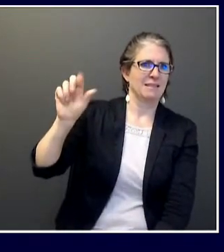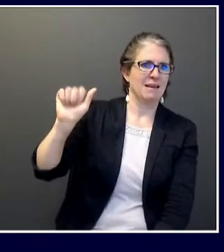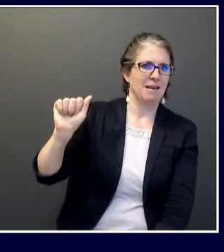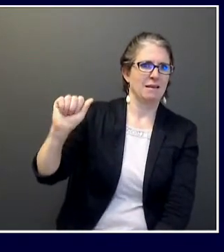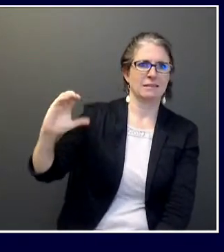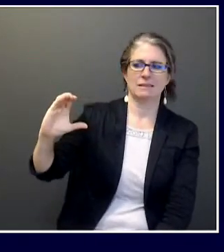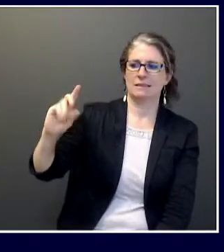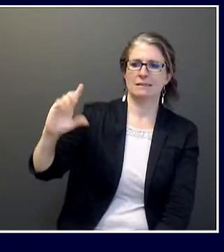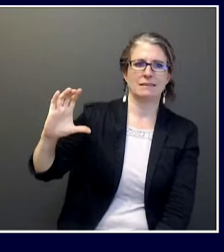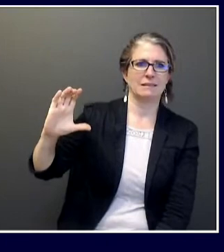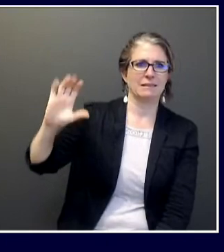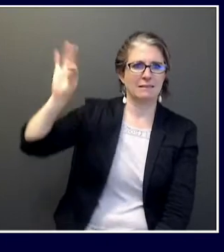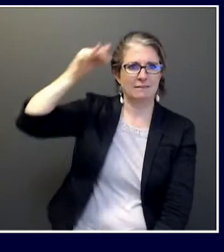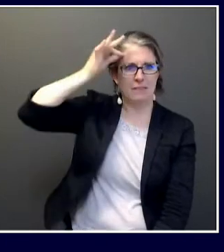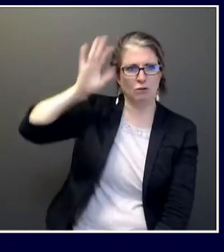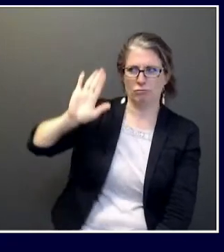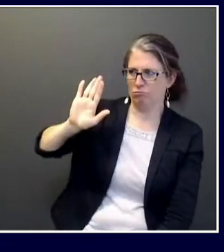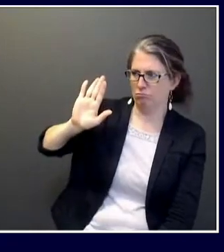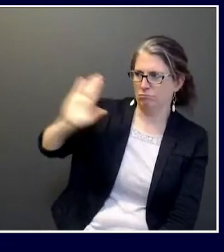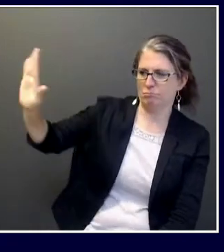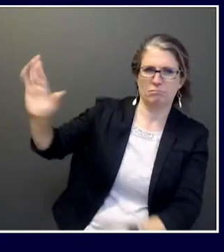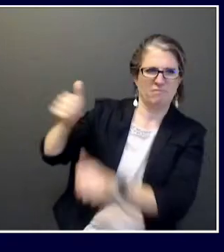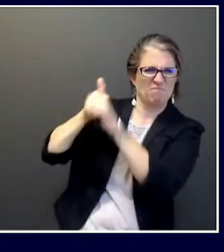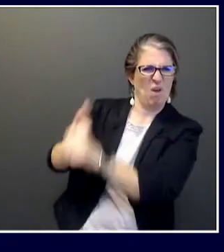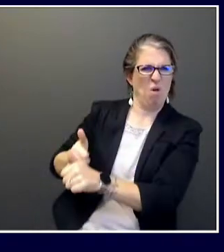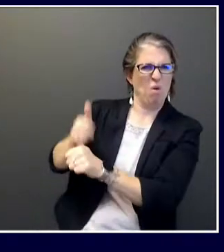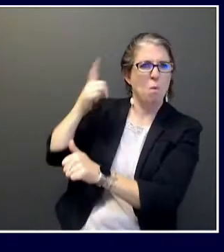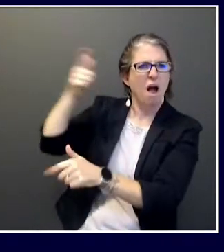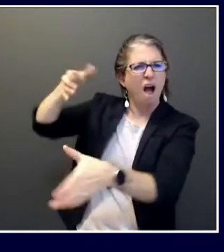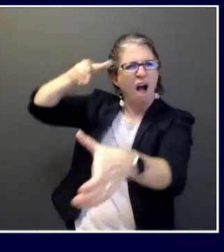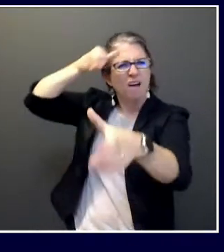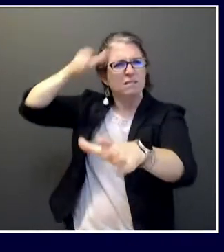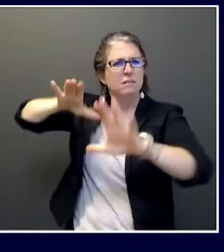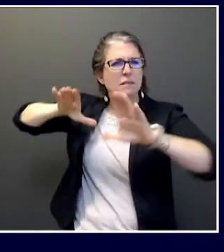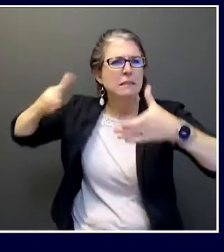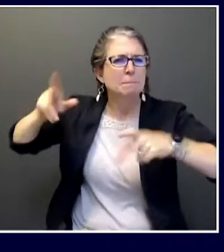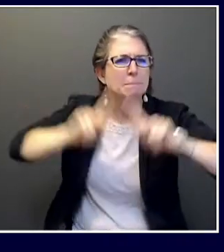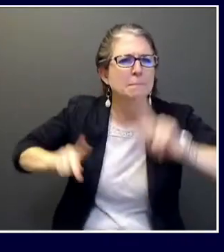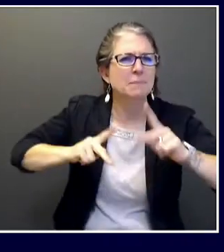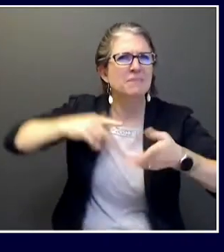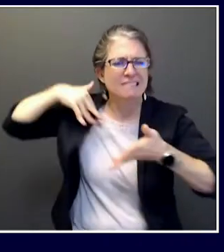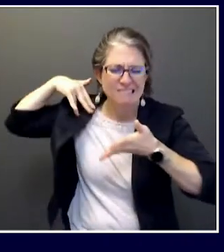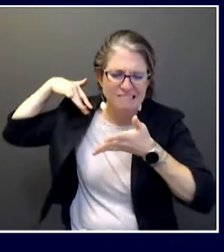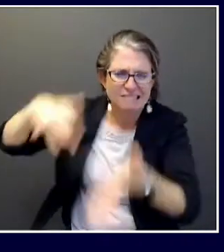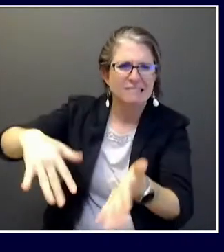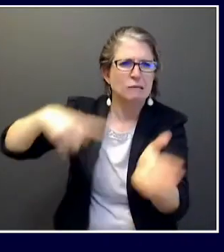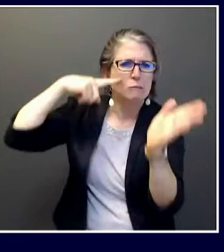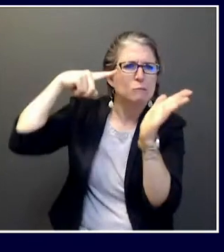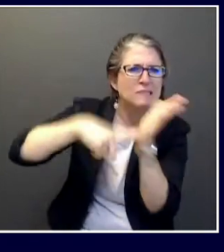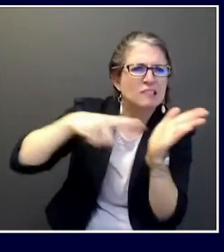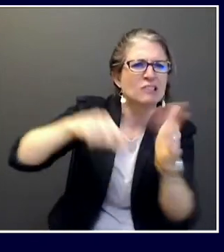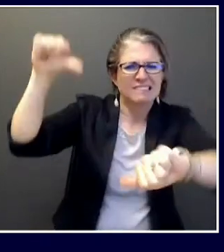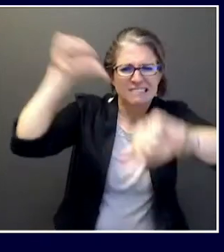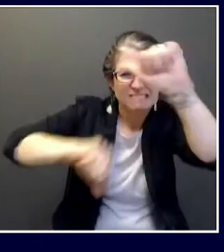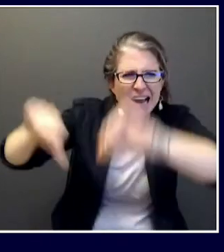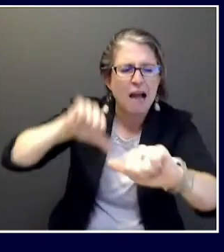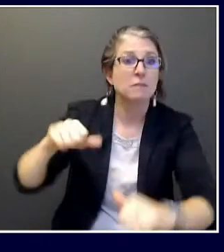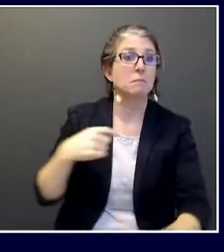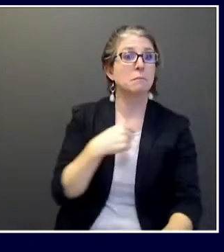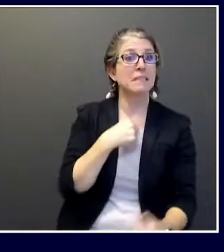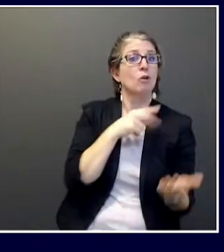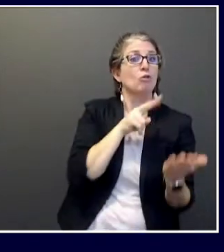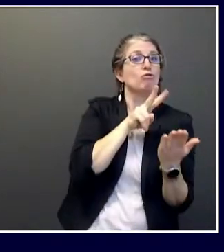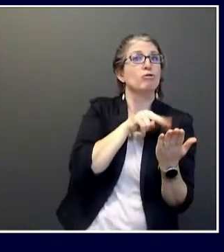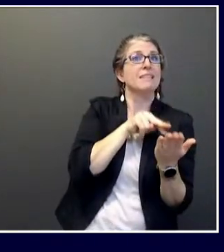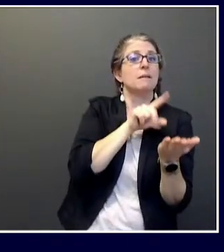evaluation of that. I've seen some of the data; they're publicly available around the efficacy of mixing and matching. They are encouraging data,